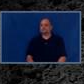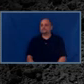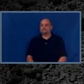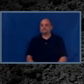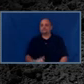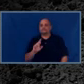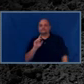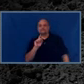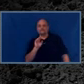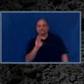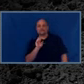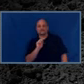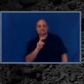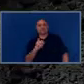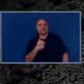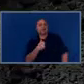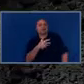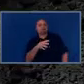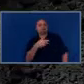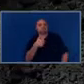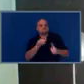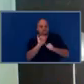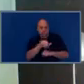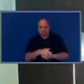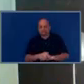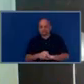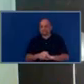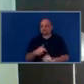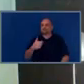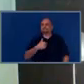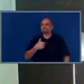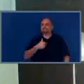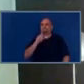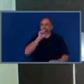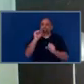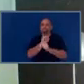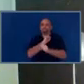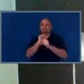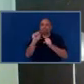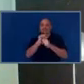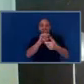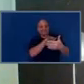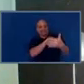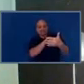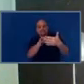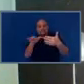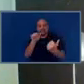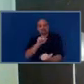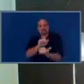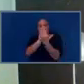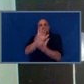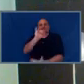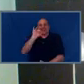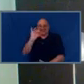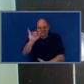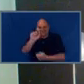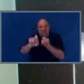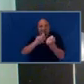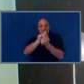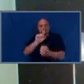I'll take that one again. I actually led up a study to address that very specific